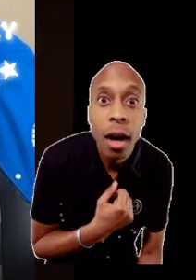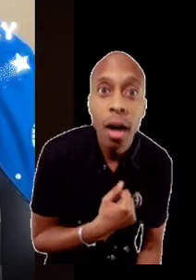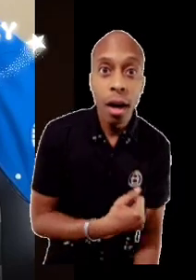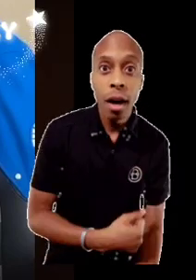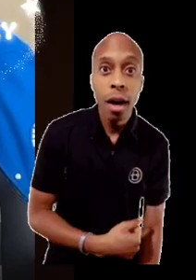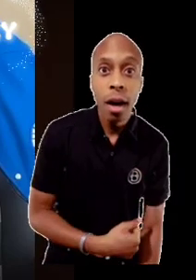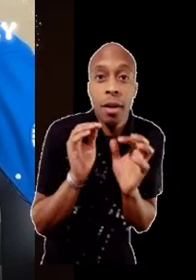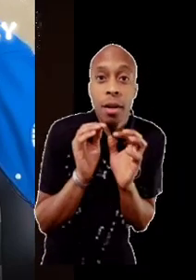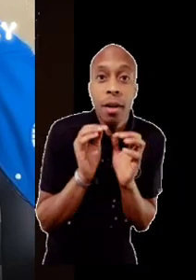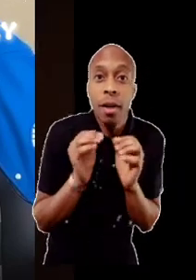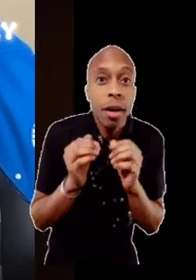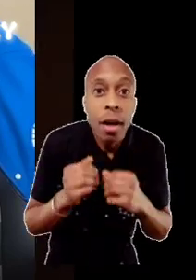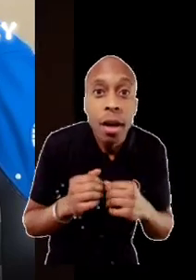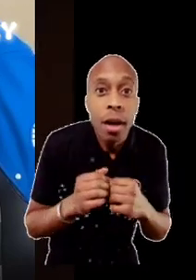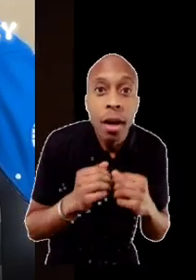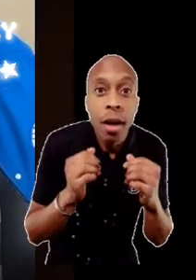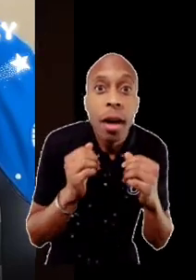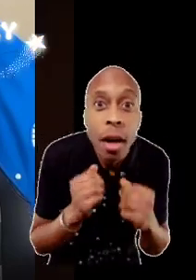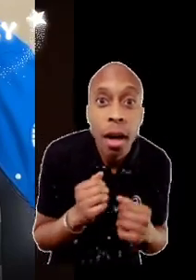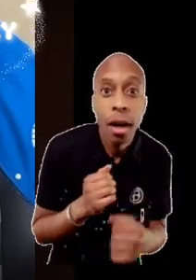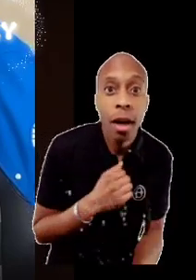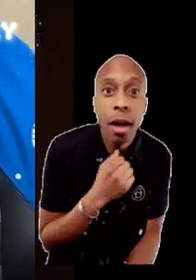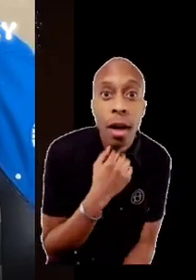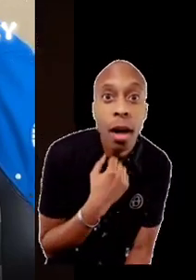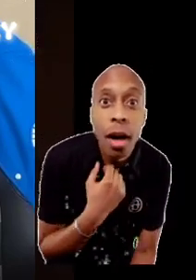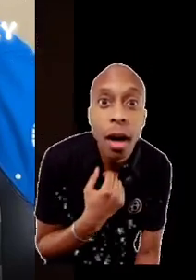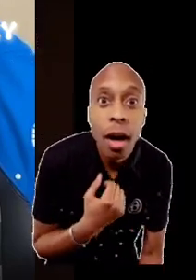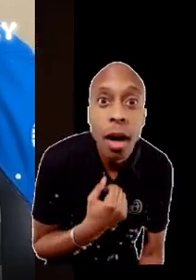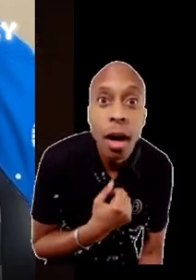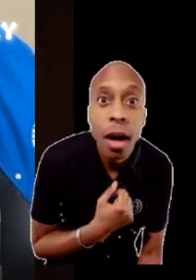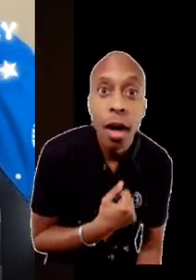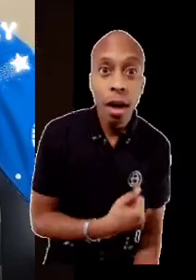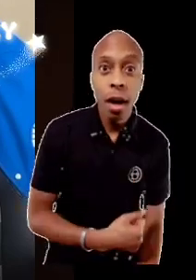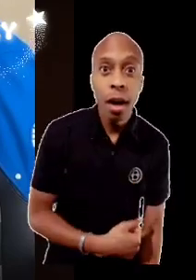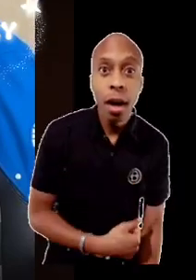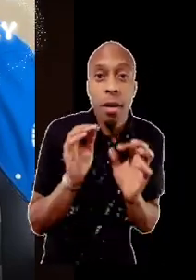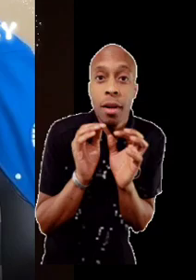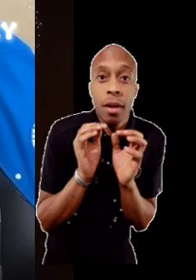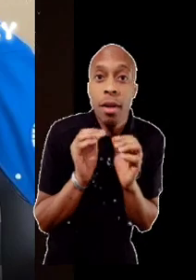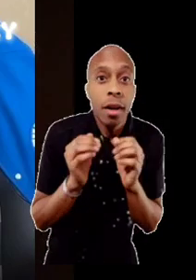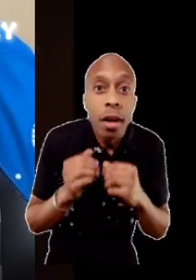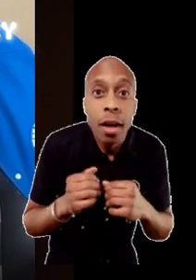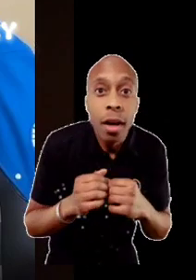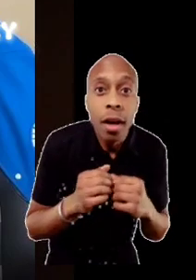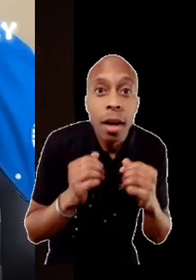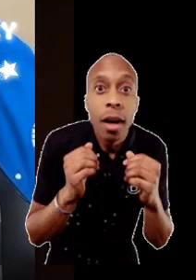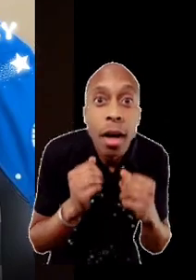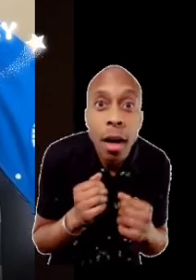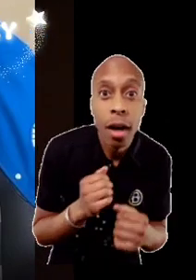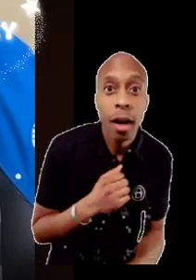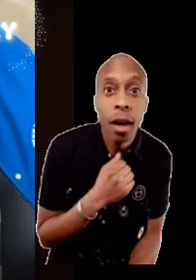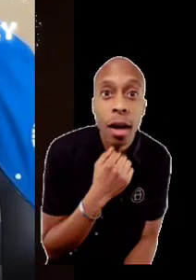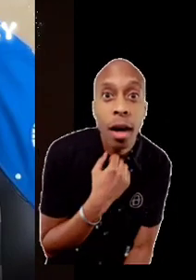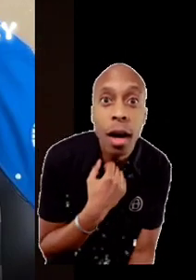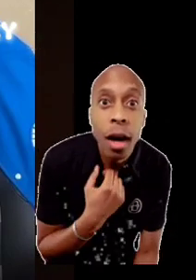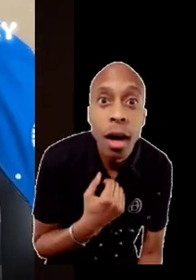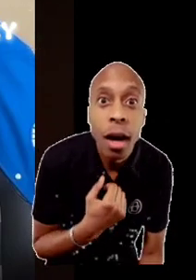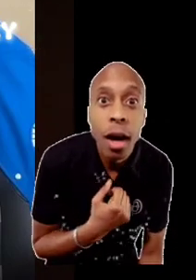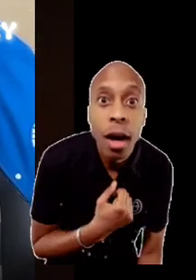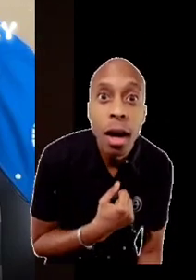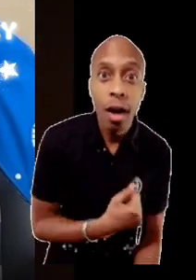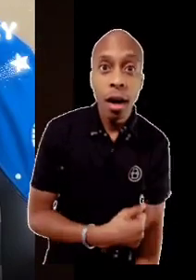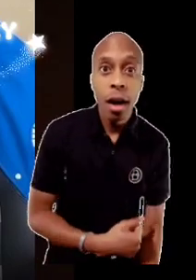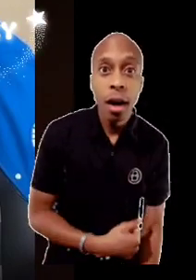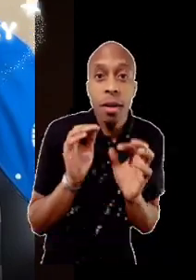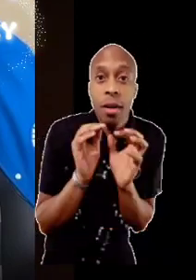Jesus. Why? I am a different breed, you hear? The Lord love me to light, and I love myself